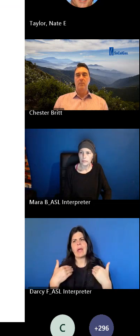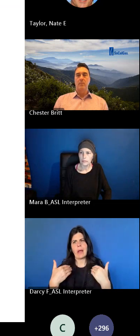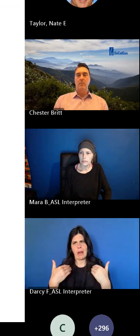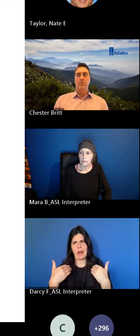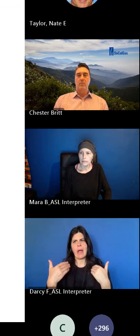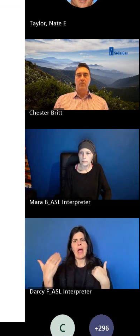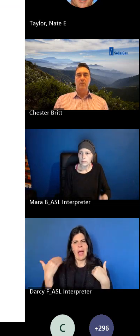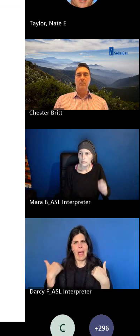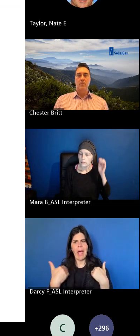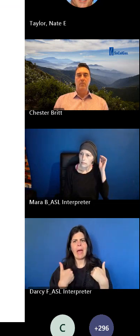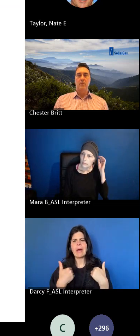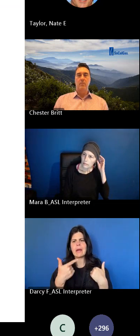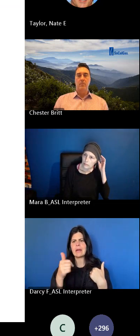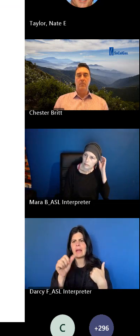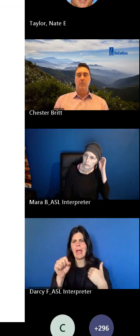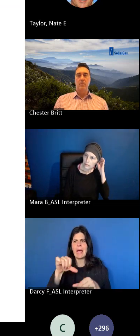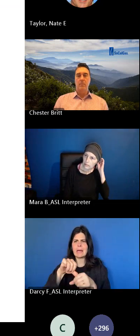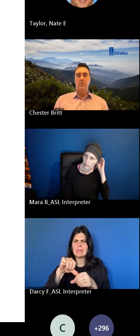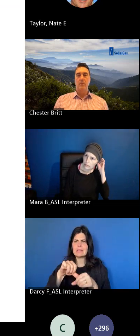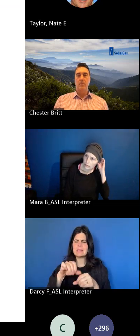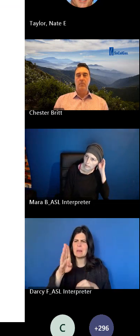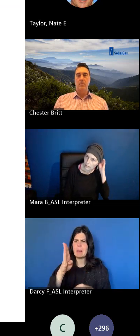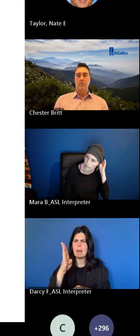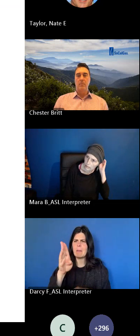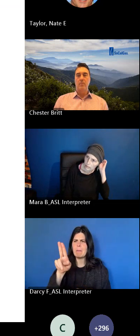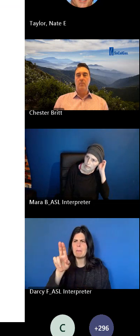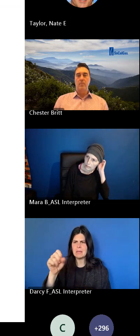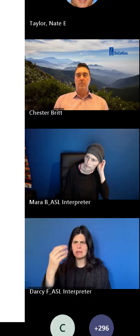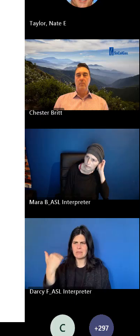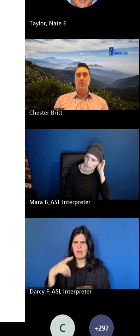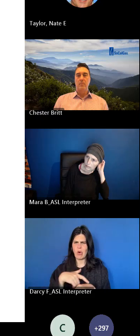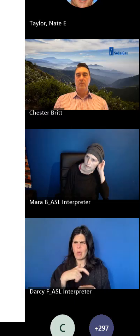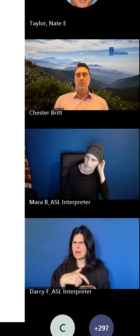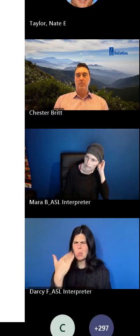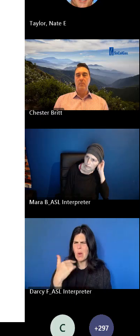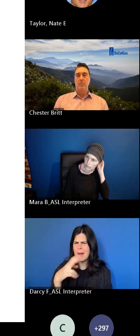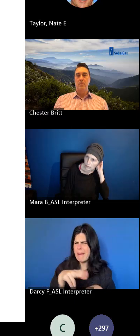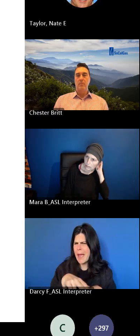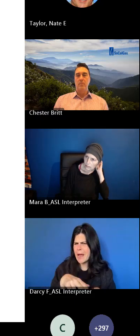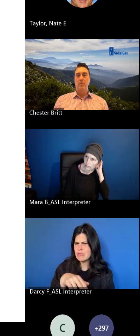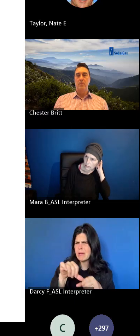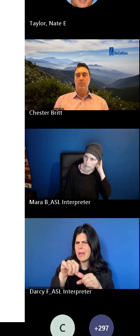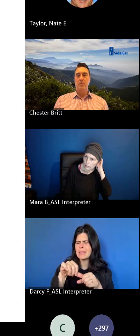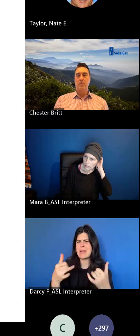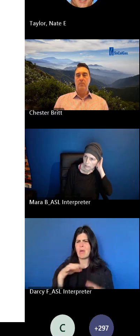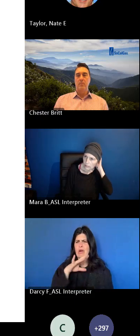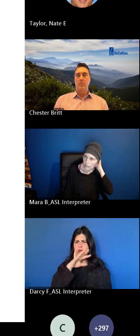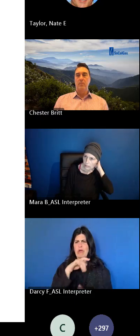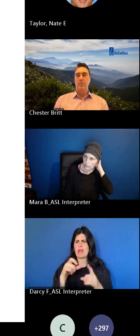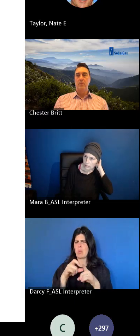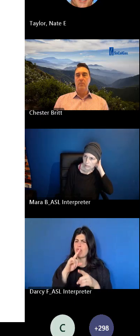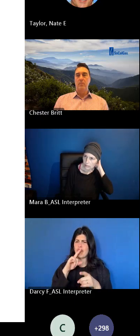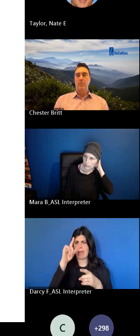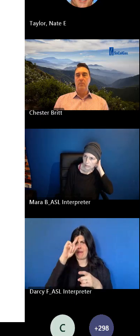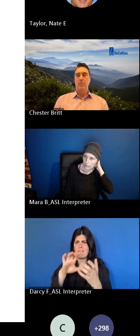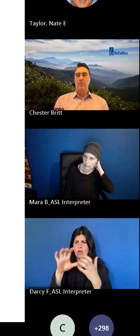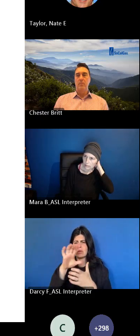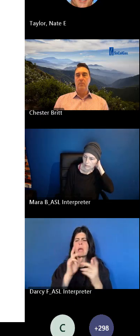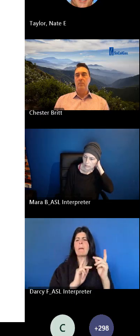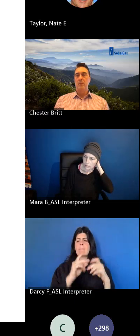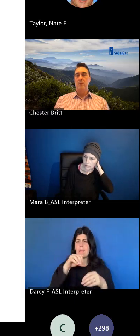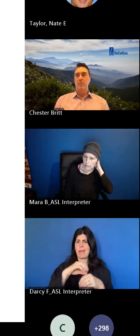there for a while. So why all of a sudden is natural gas a dirty word? Really confusing. I think people in our government